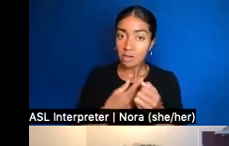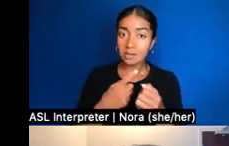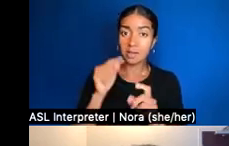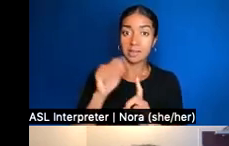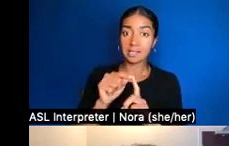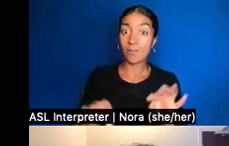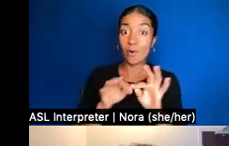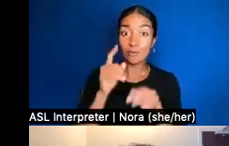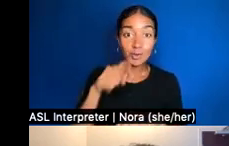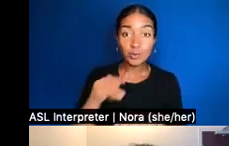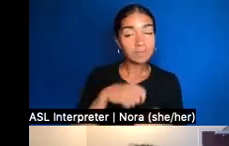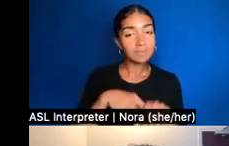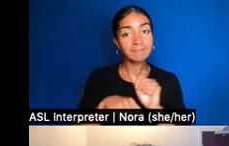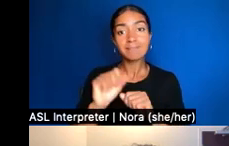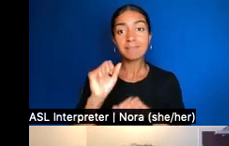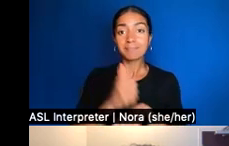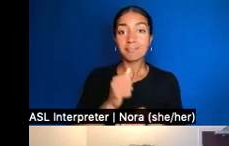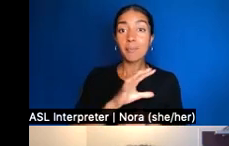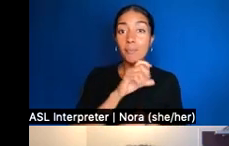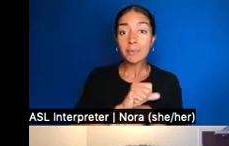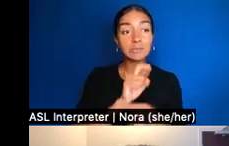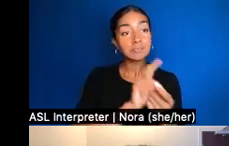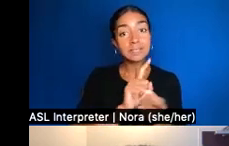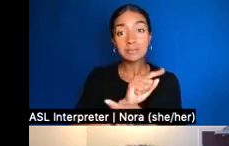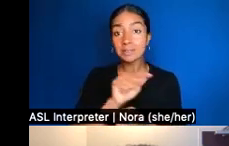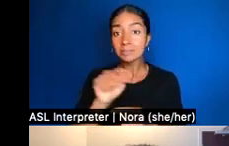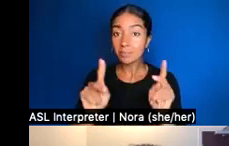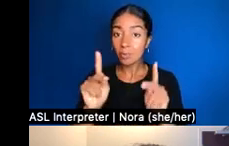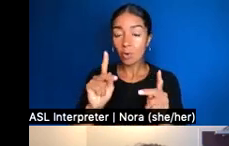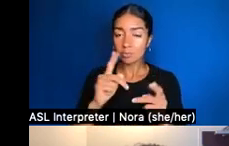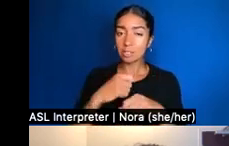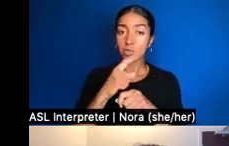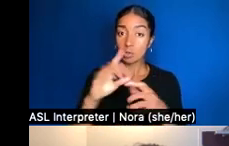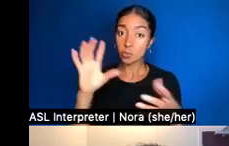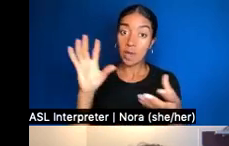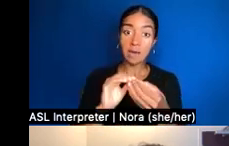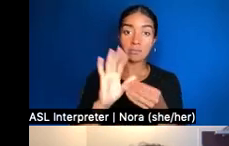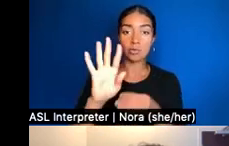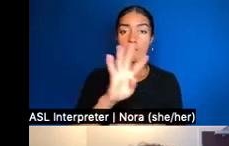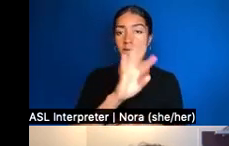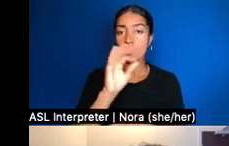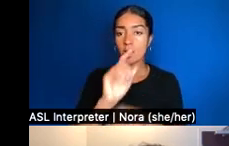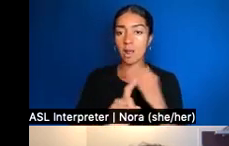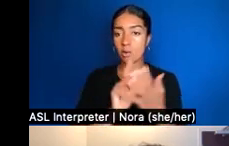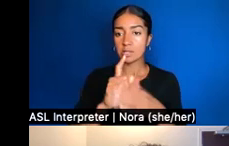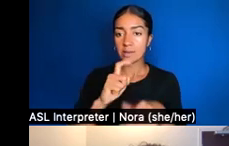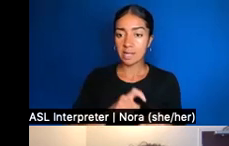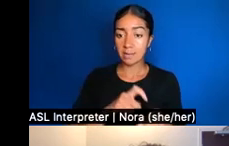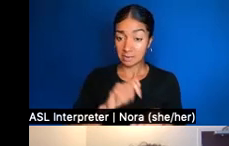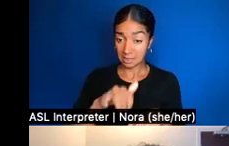meet these folks and to add up to your 40 hours of time. Okay, does that make sense? Does anybody have any questions about